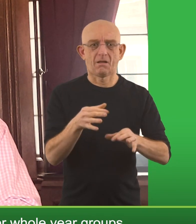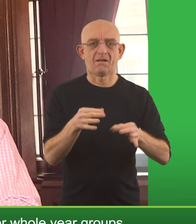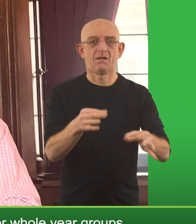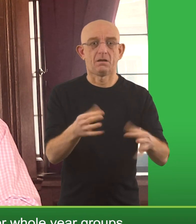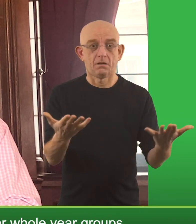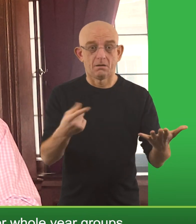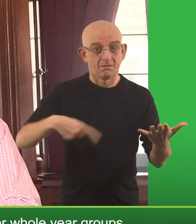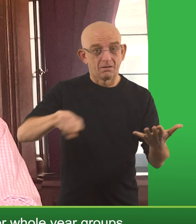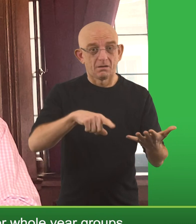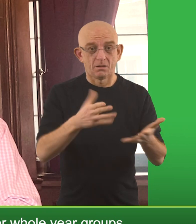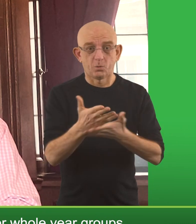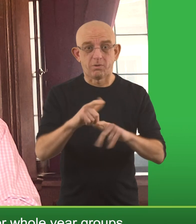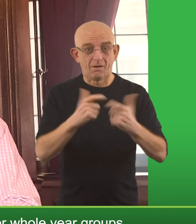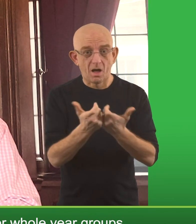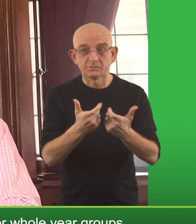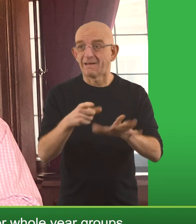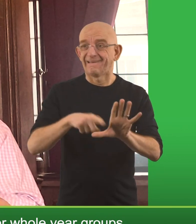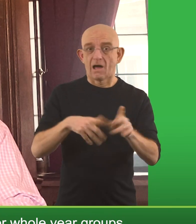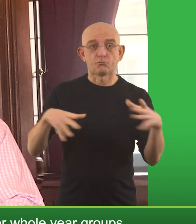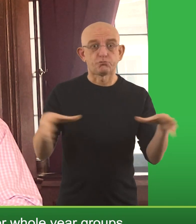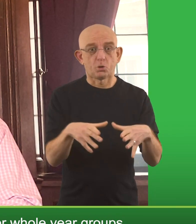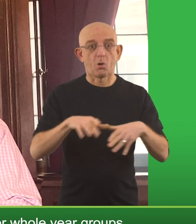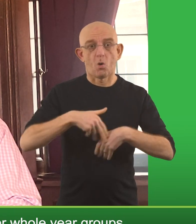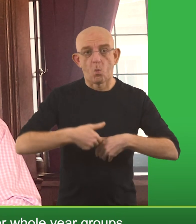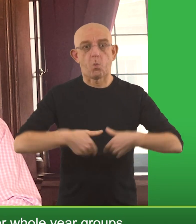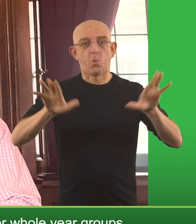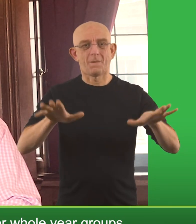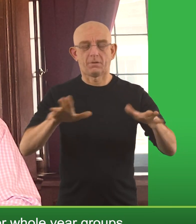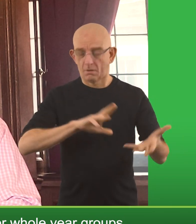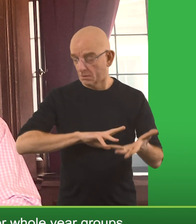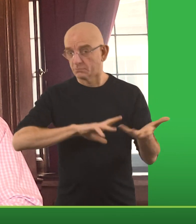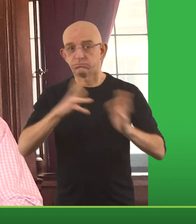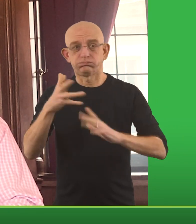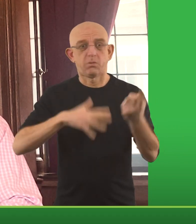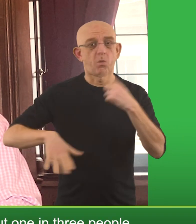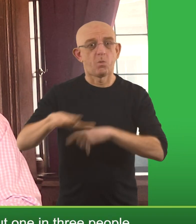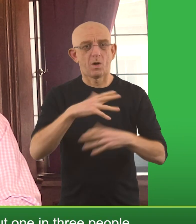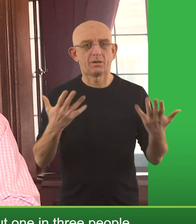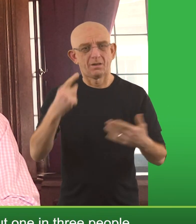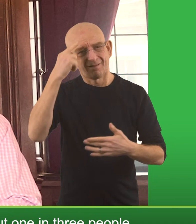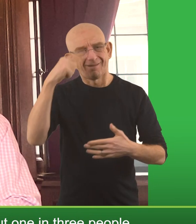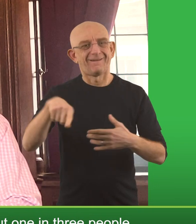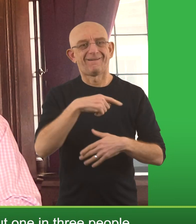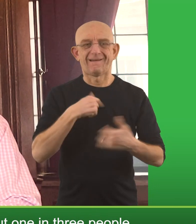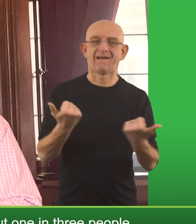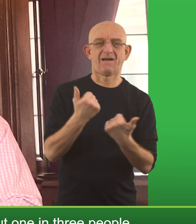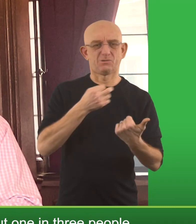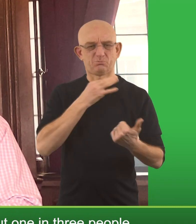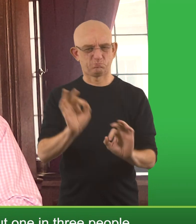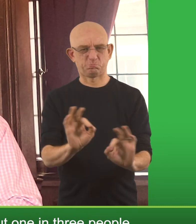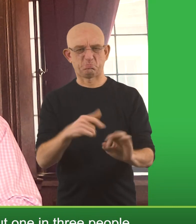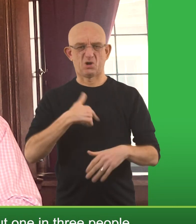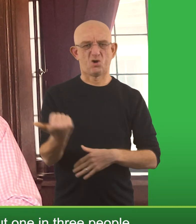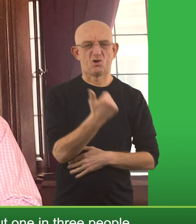in whole classes or whole year groups being sent home, which is very disruptive for everybody. So we'd like to think we're not at risk, but 1 in